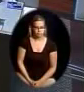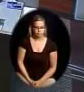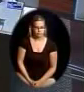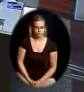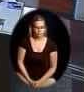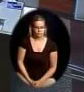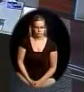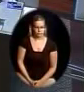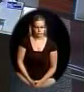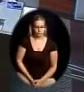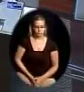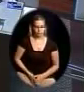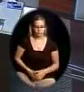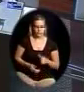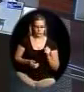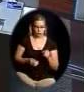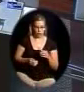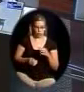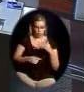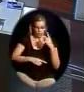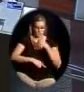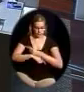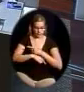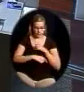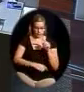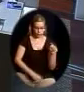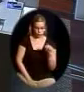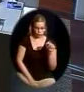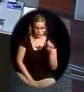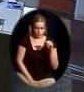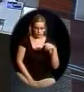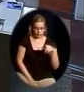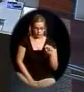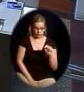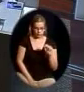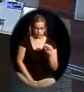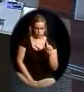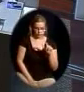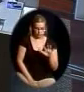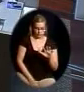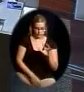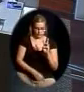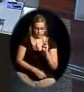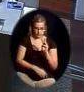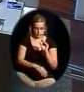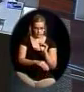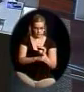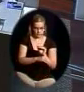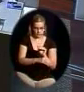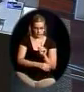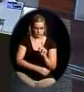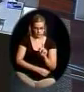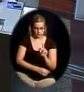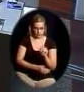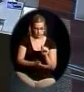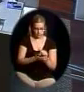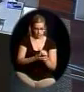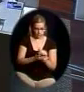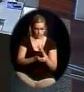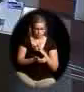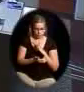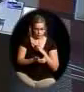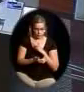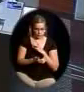So the proposed date is Tuesday, September the 25th at 6 p.m. Is that date and time work